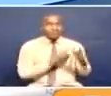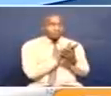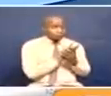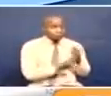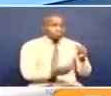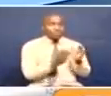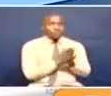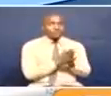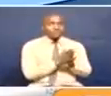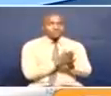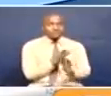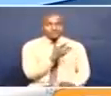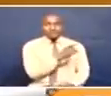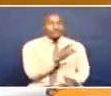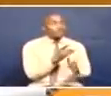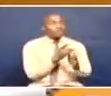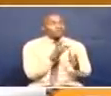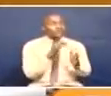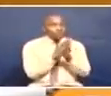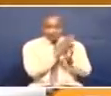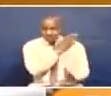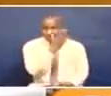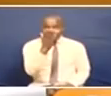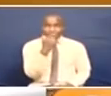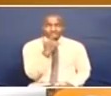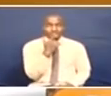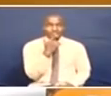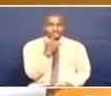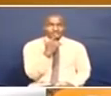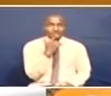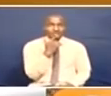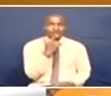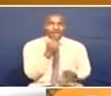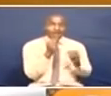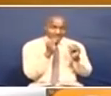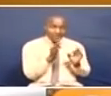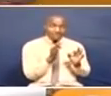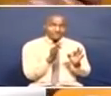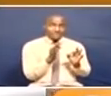the rhetoric in the public domain. Because, Jeff, whether it is